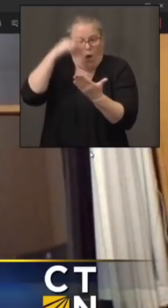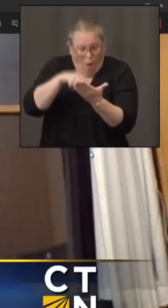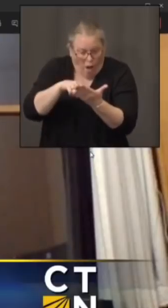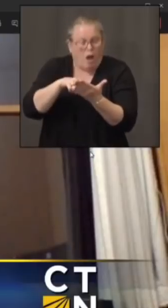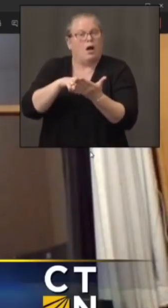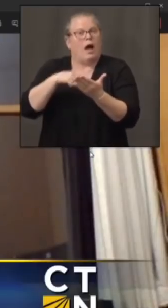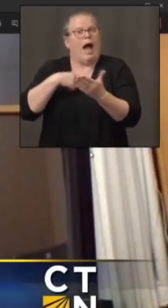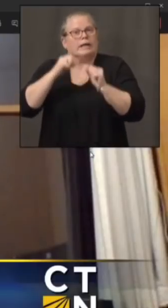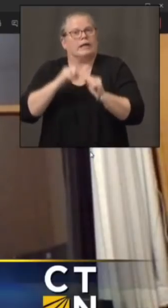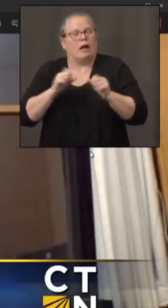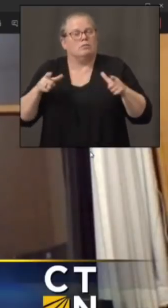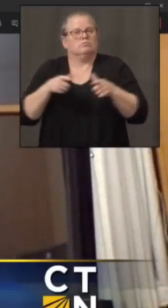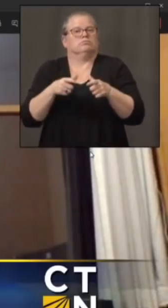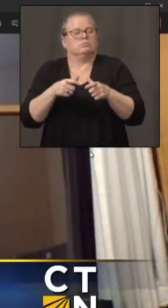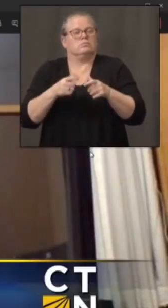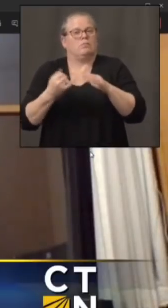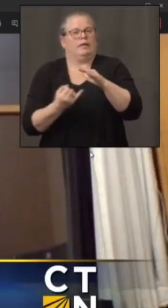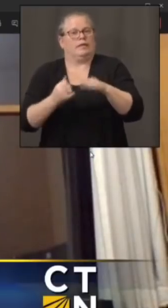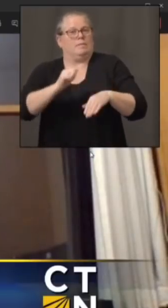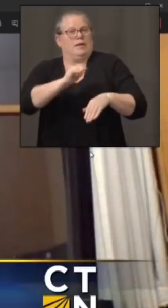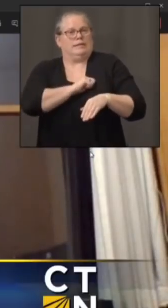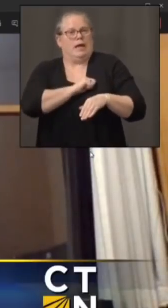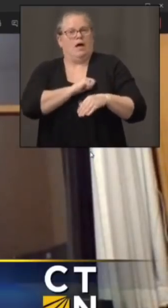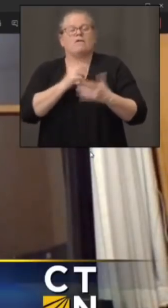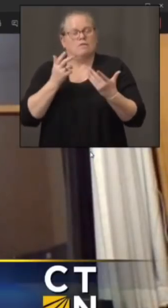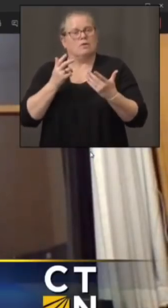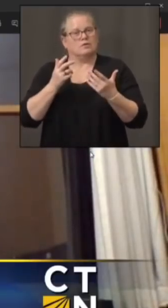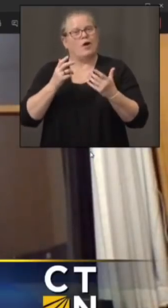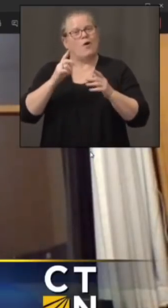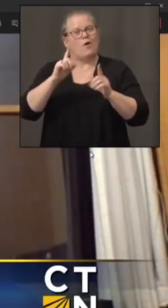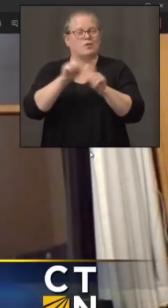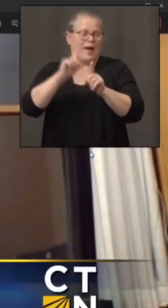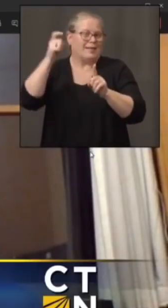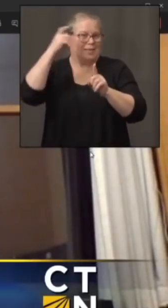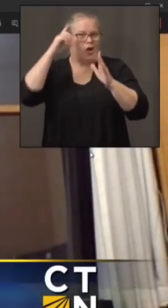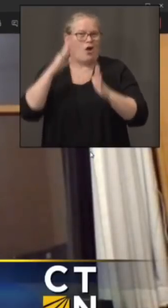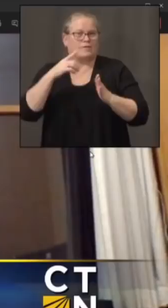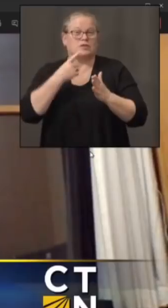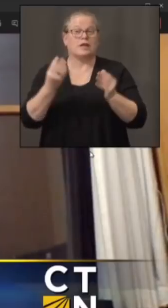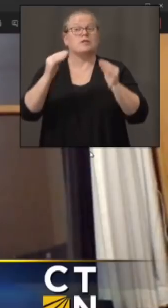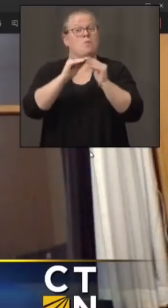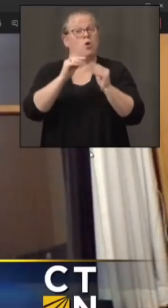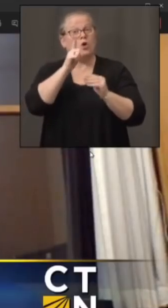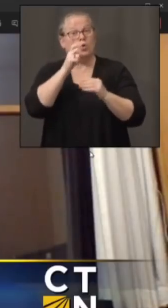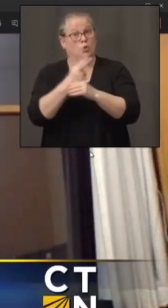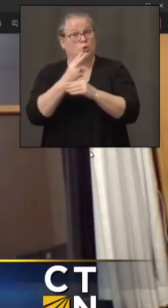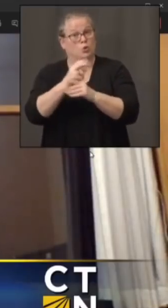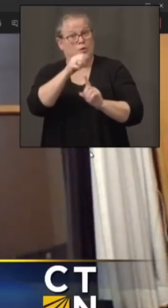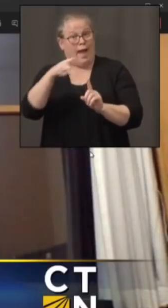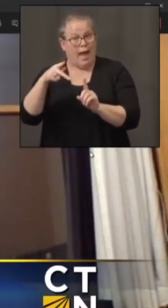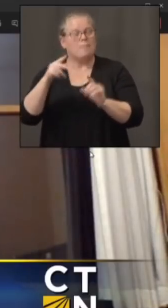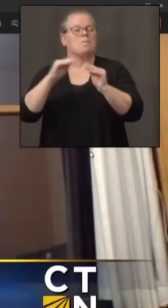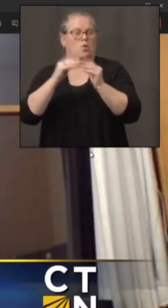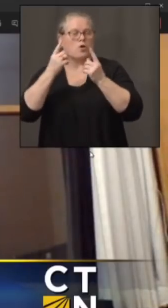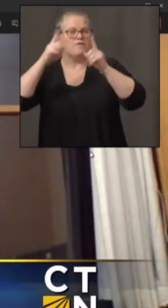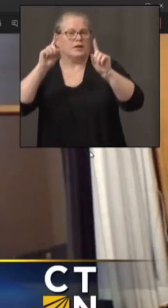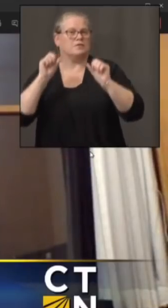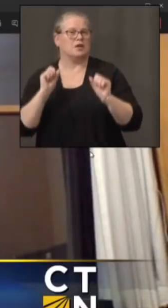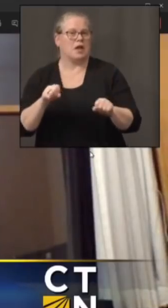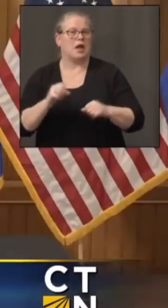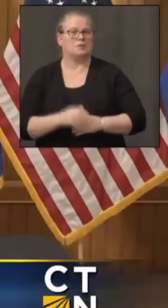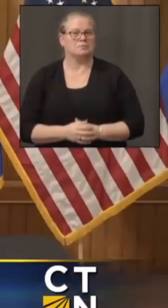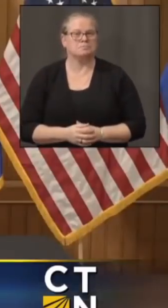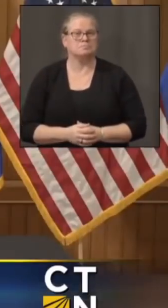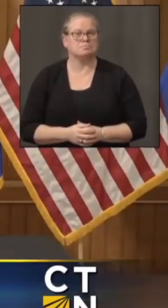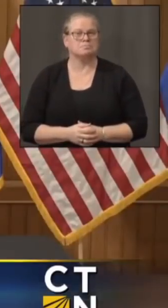governor said, the more people who download and use the app, the more effective it'll become. Thank you. Hearst, Connecticut